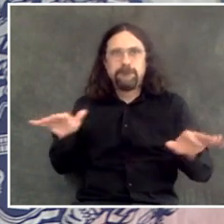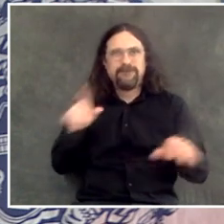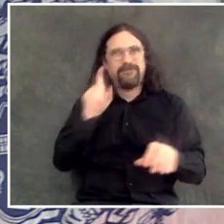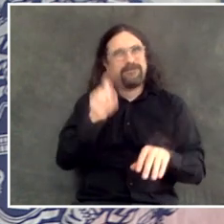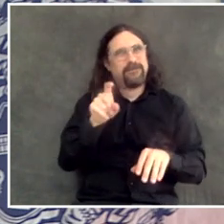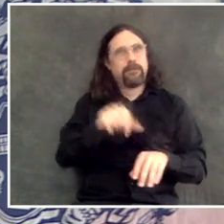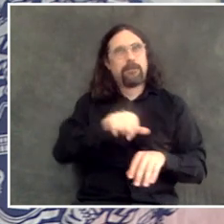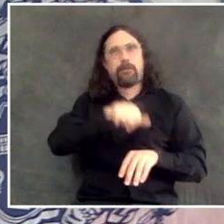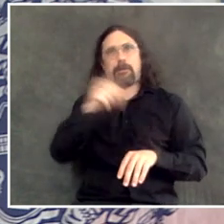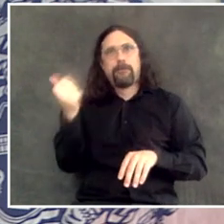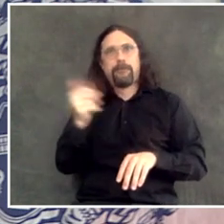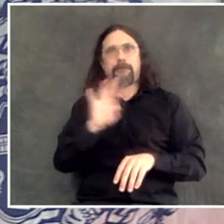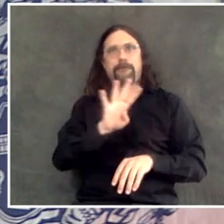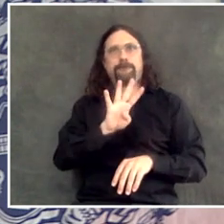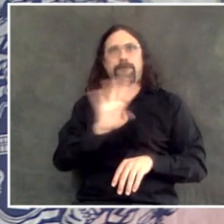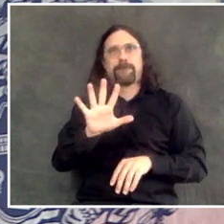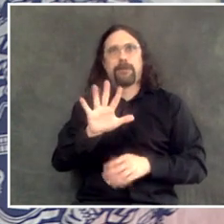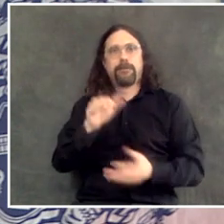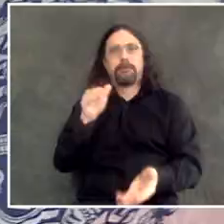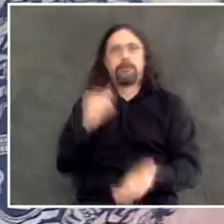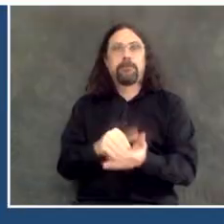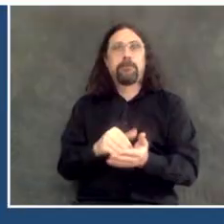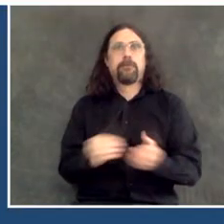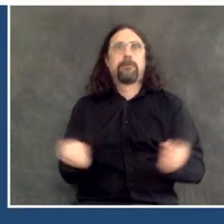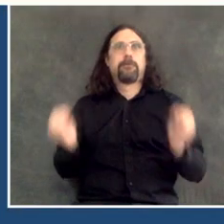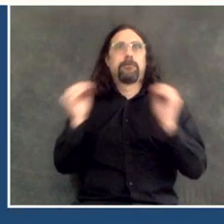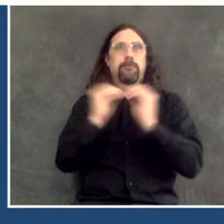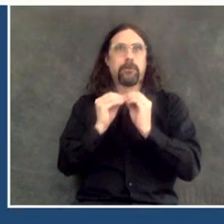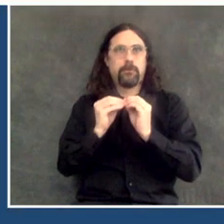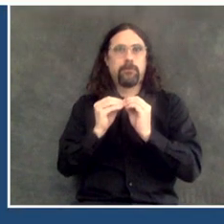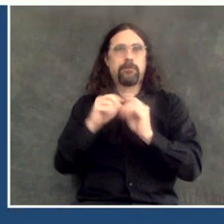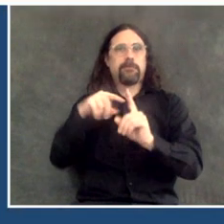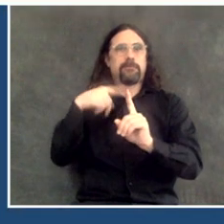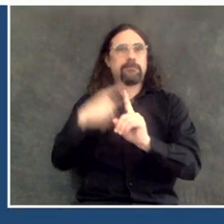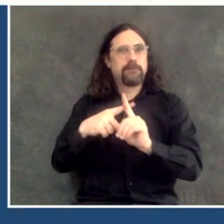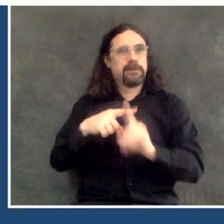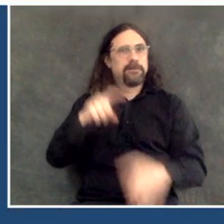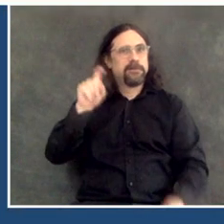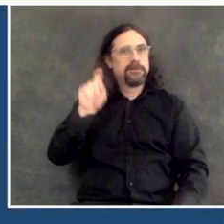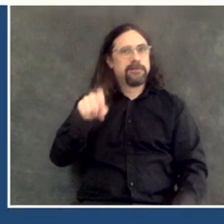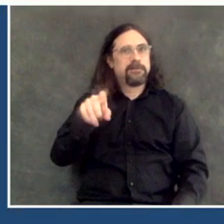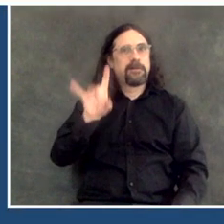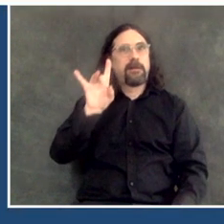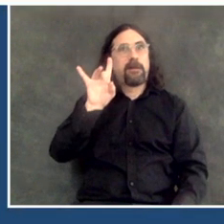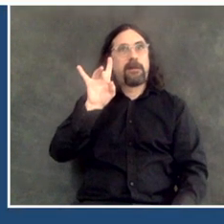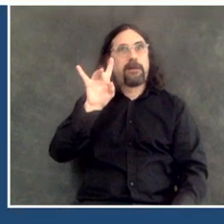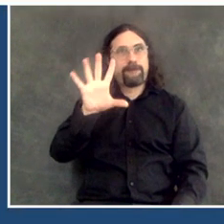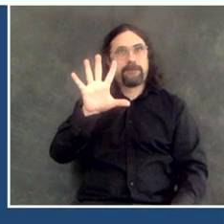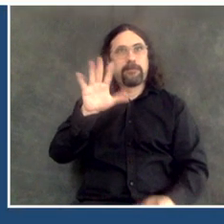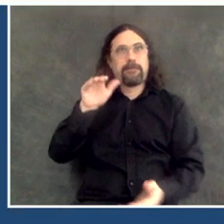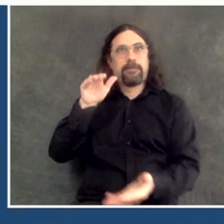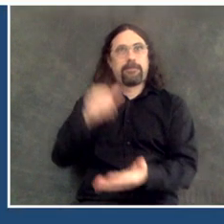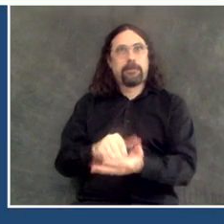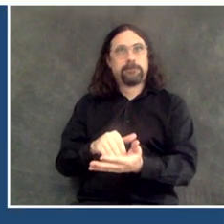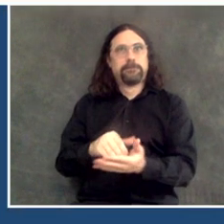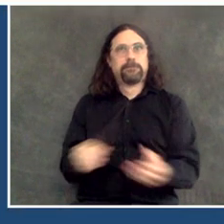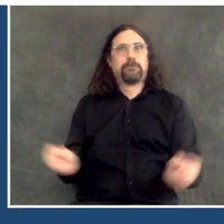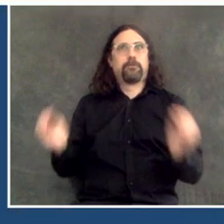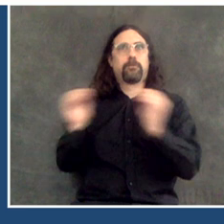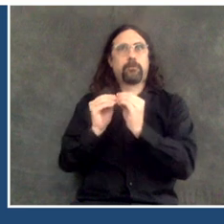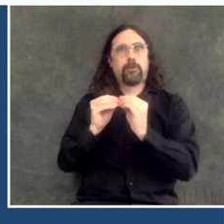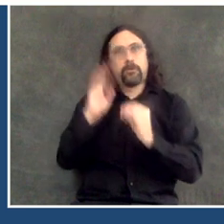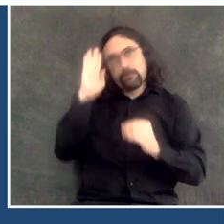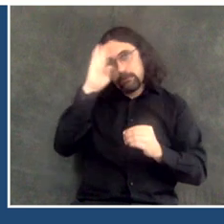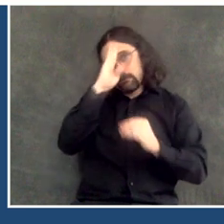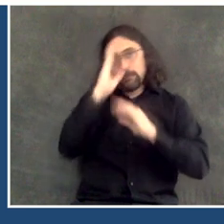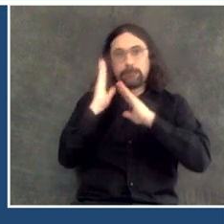85,000 hospital beds beyond the 20,000 we started March with. And again, I will go